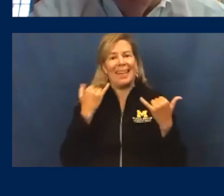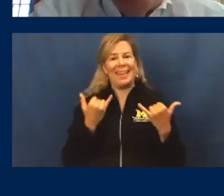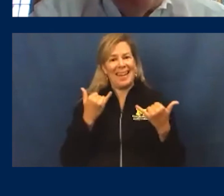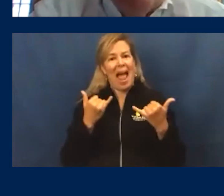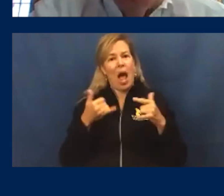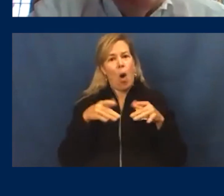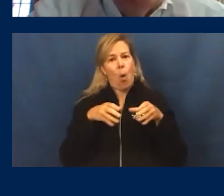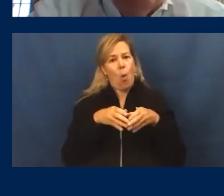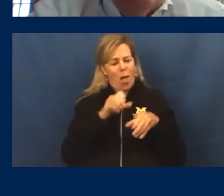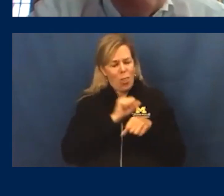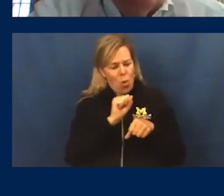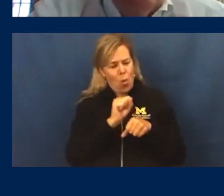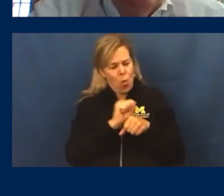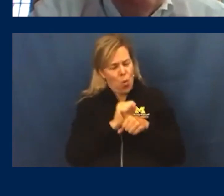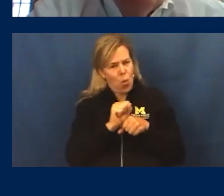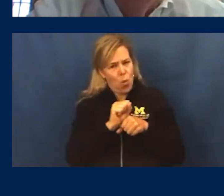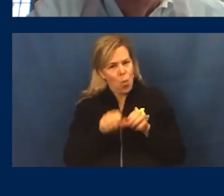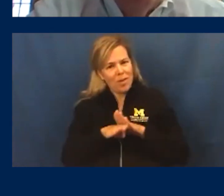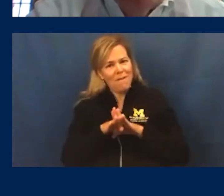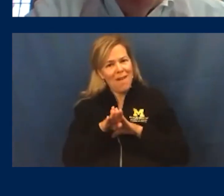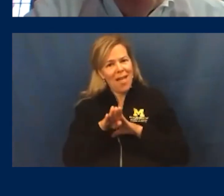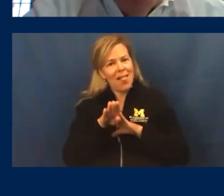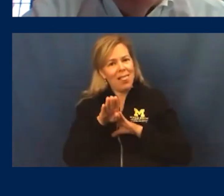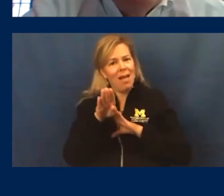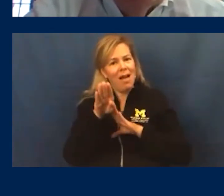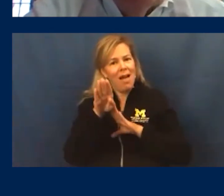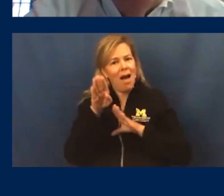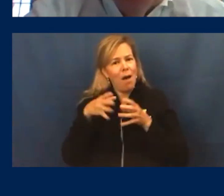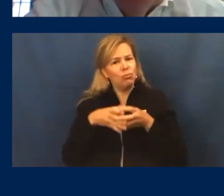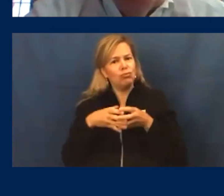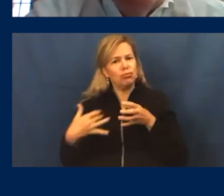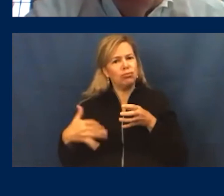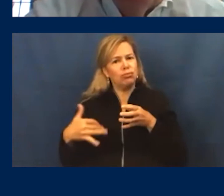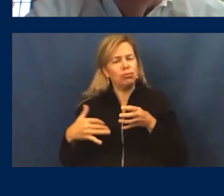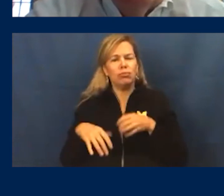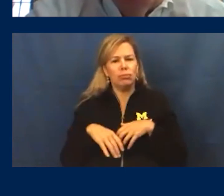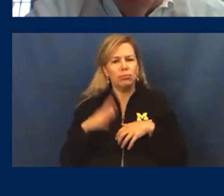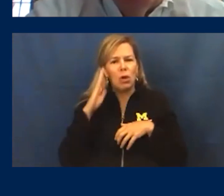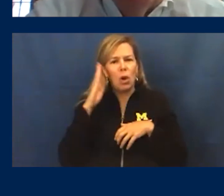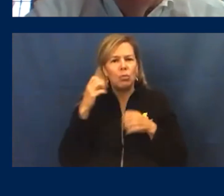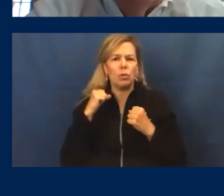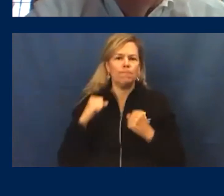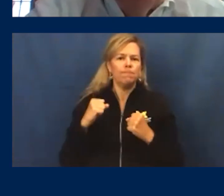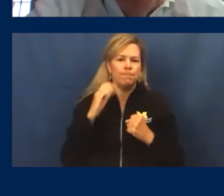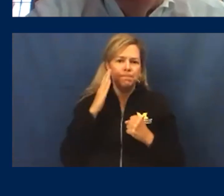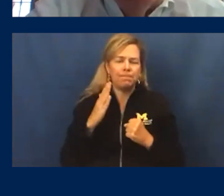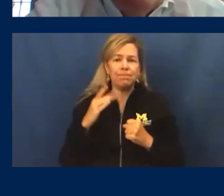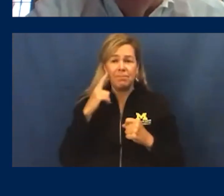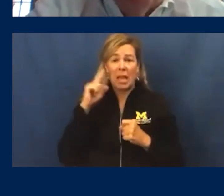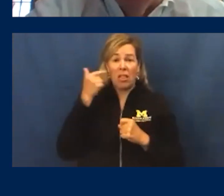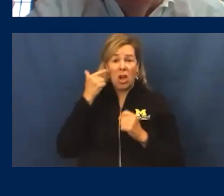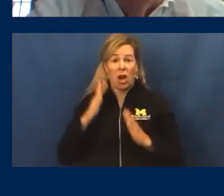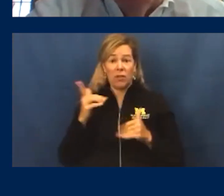but we're not quite there yet. Finally, I'll also to say that the governor, under the governor's original executive order,